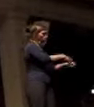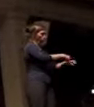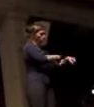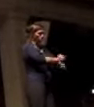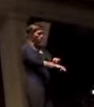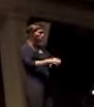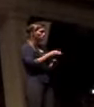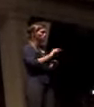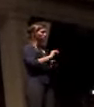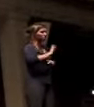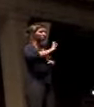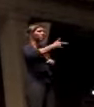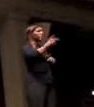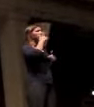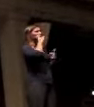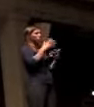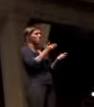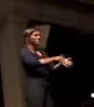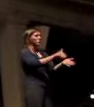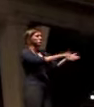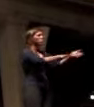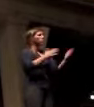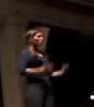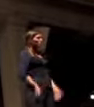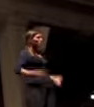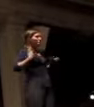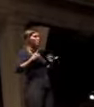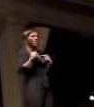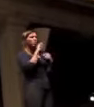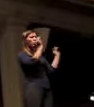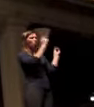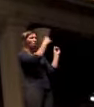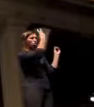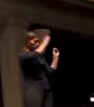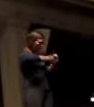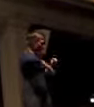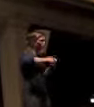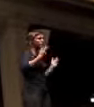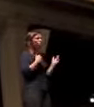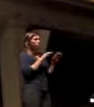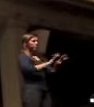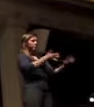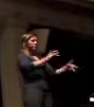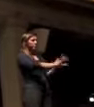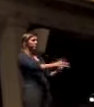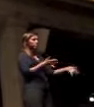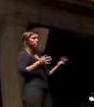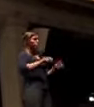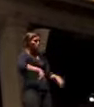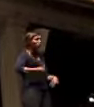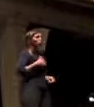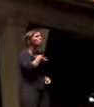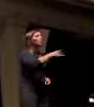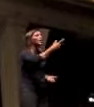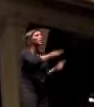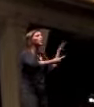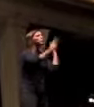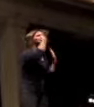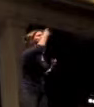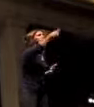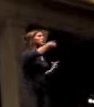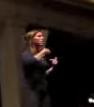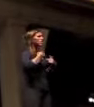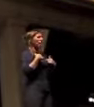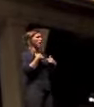this. So my upper body attracted no attention. Like, look at my shoes, they're new. Don't look up. No, don't look up, please. You won't like what you see. I won't like what I